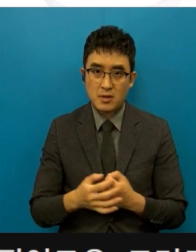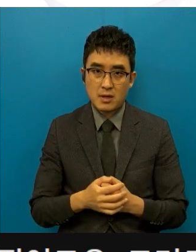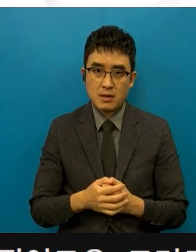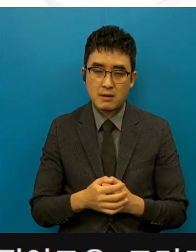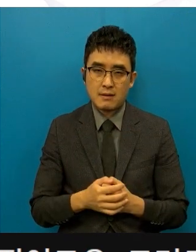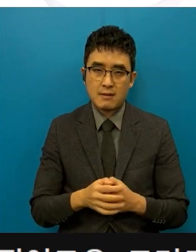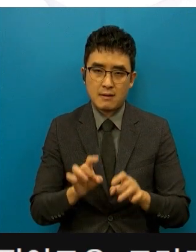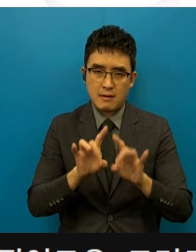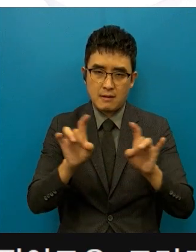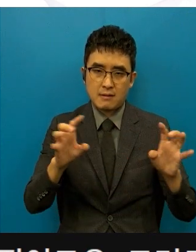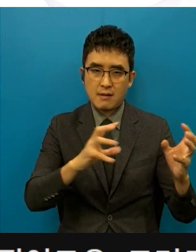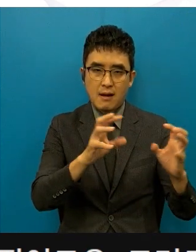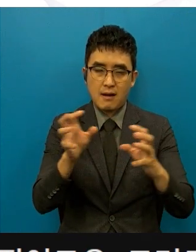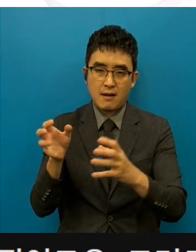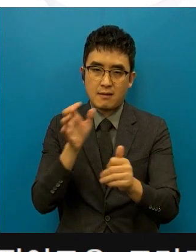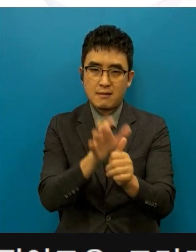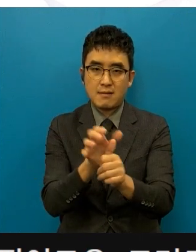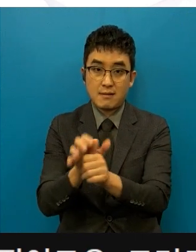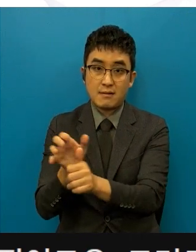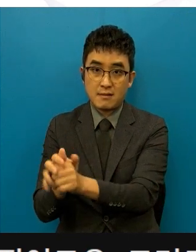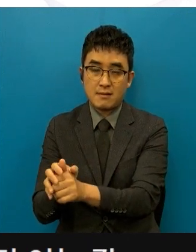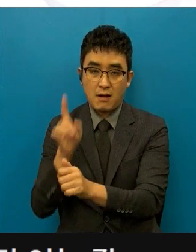Now, the lessons for others.